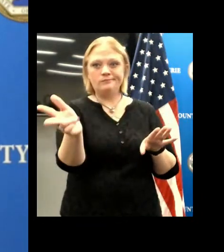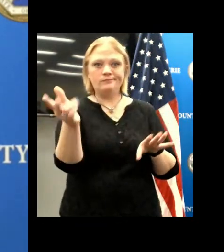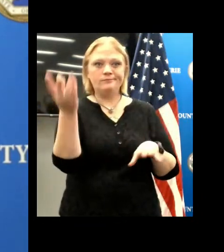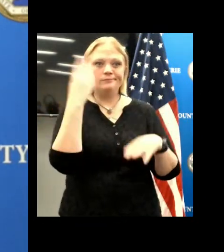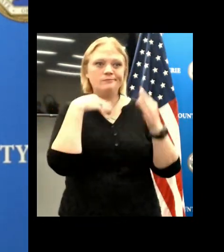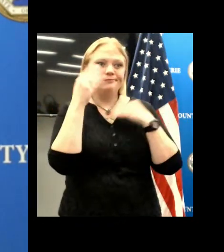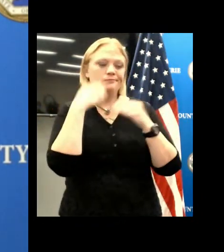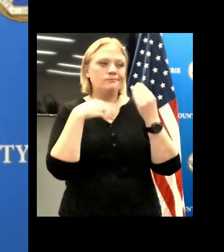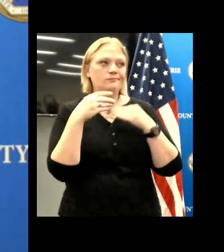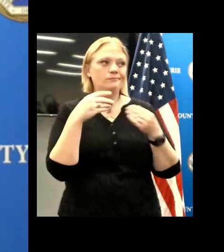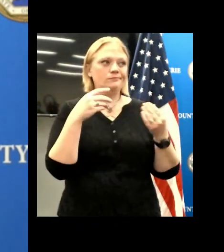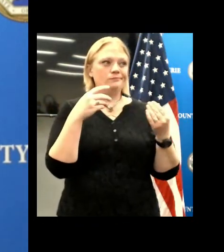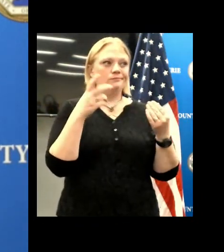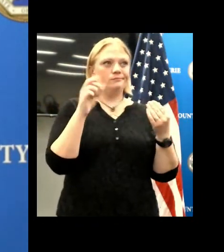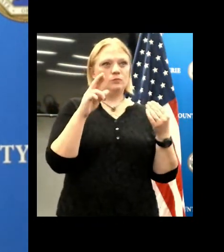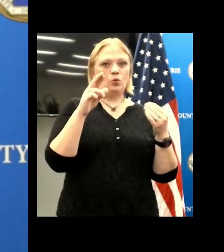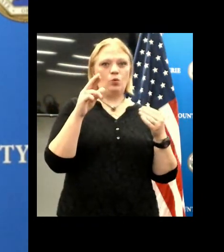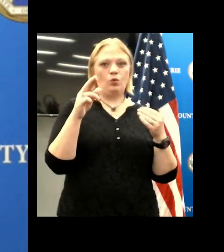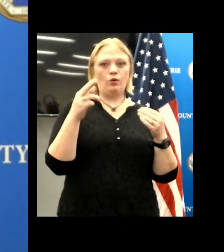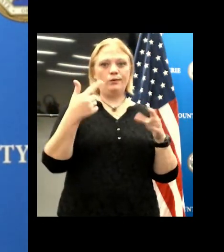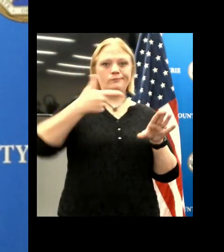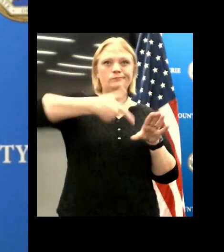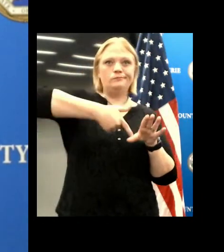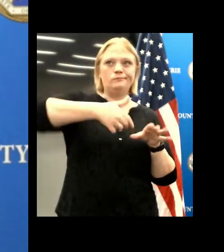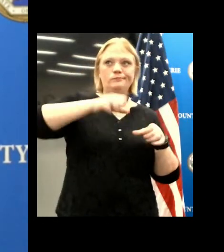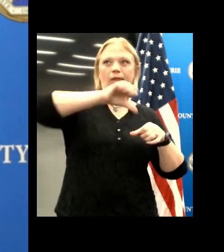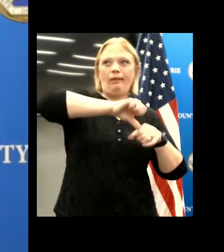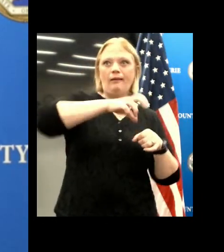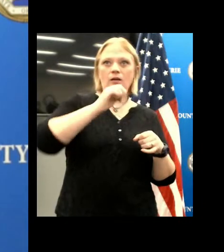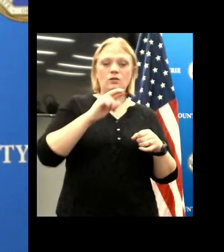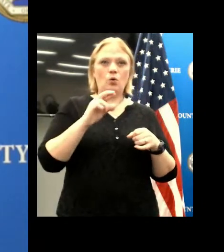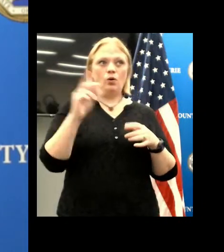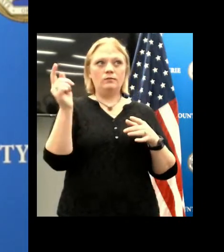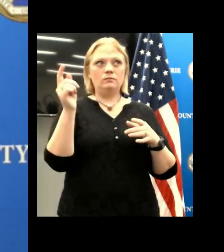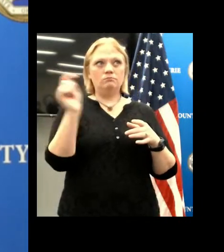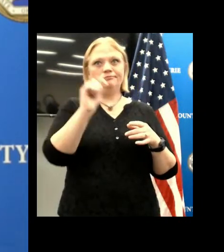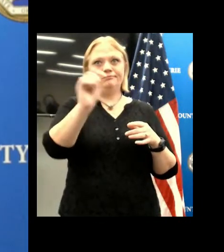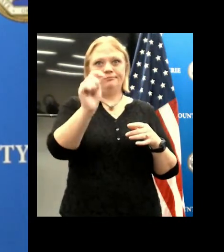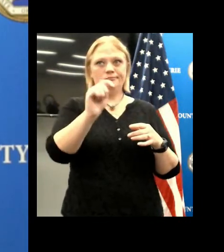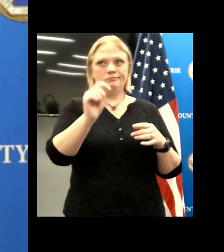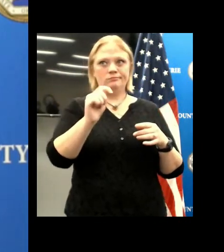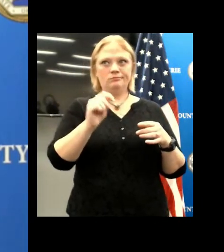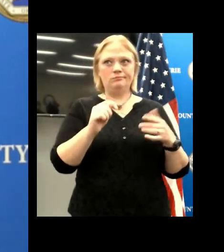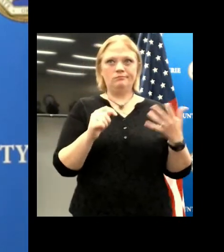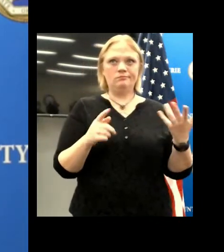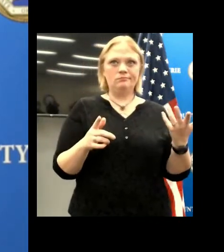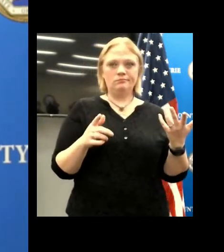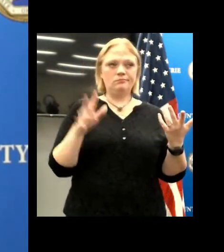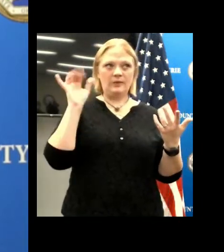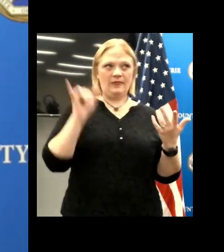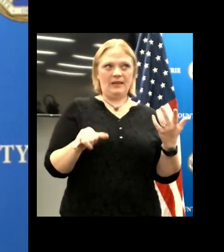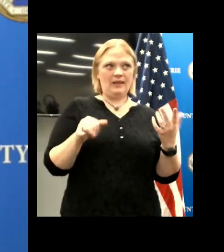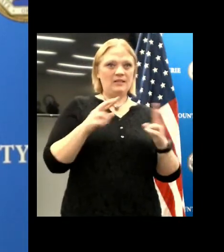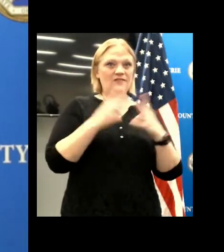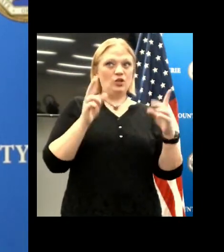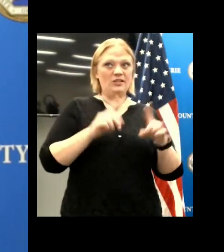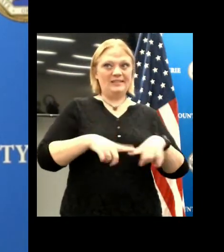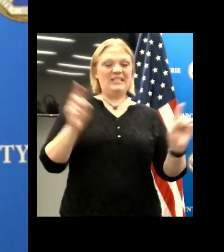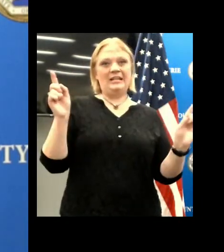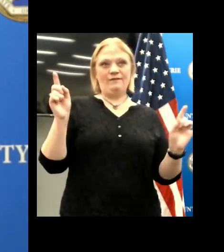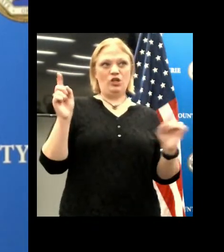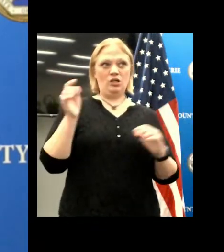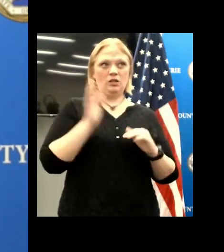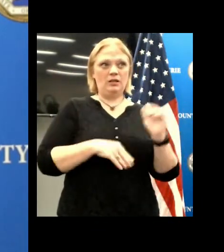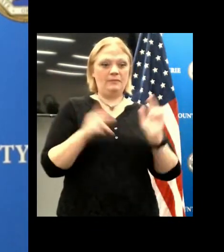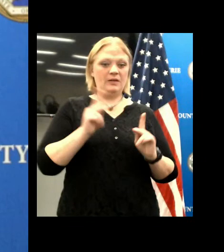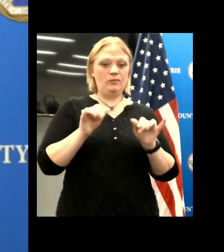something to eat or to fill up on gas or to relieve themselves, bio break. That is very different than